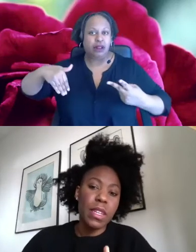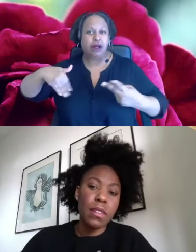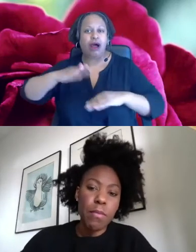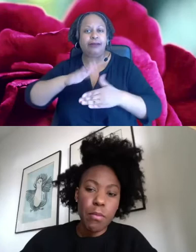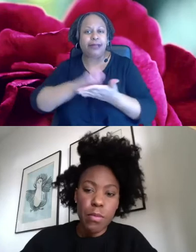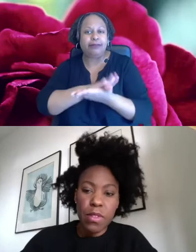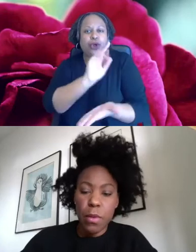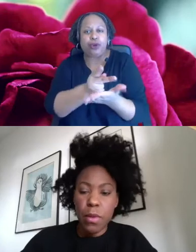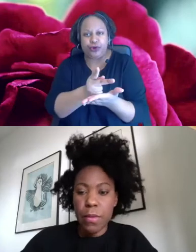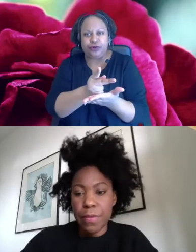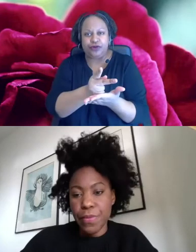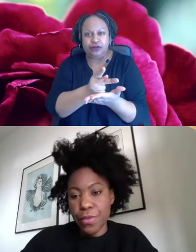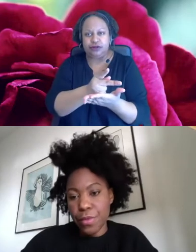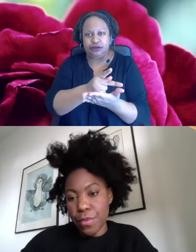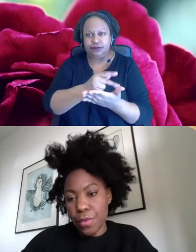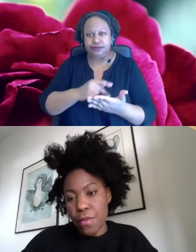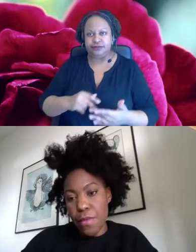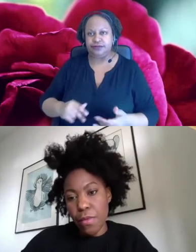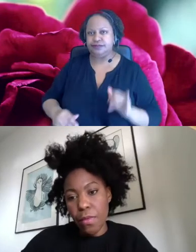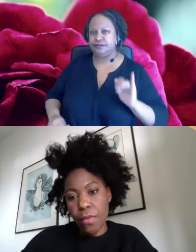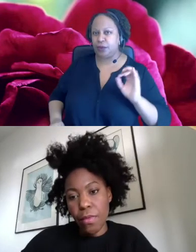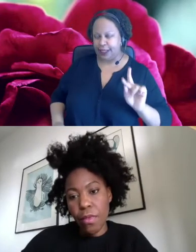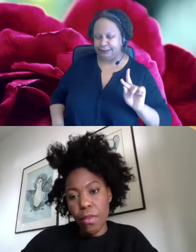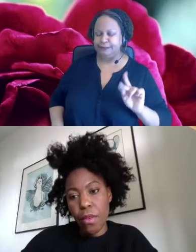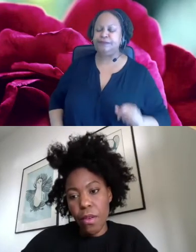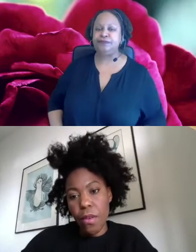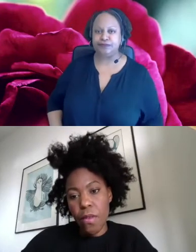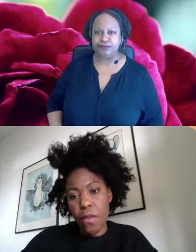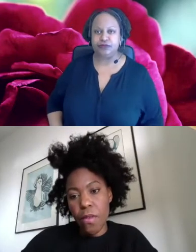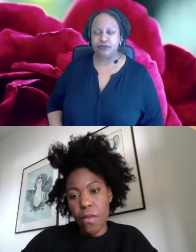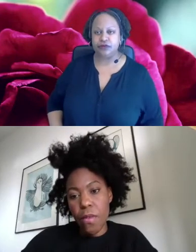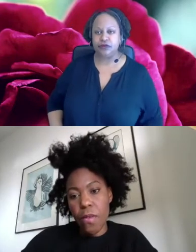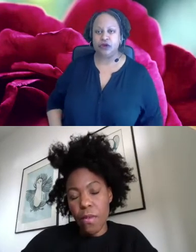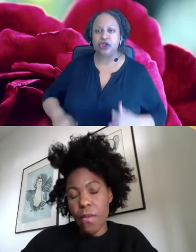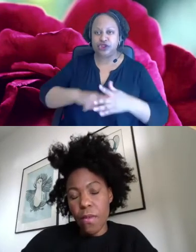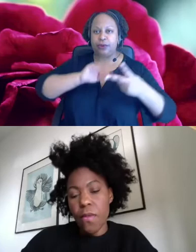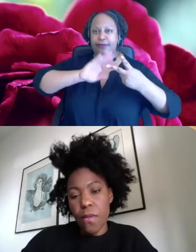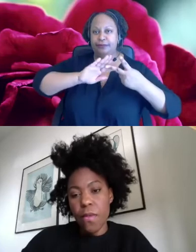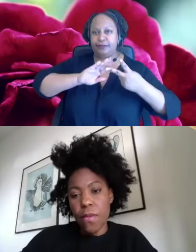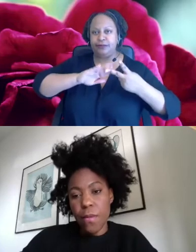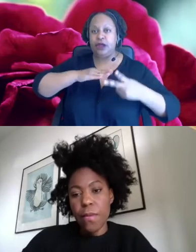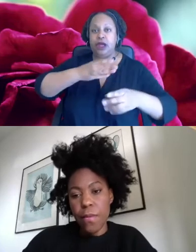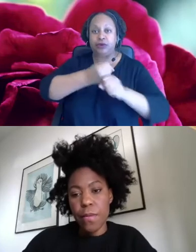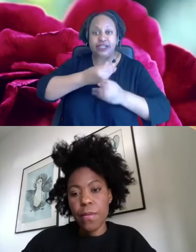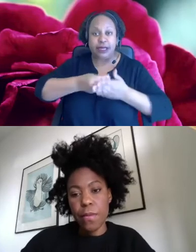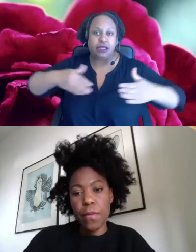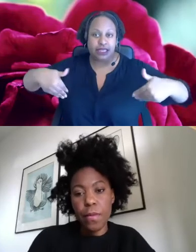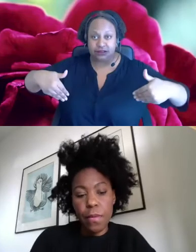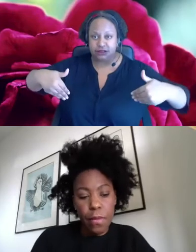or in principle. Okay. We'll start with the second one where you haven't received the funds